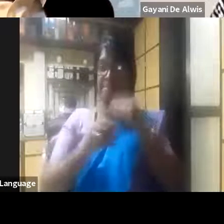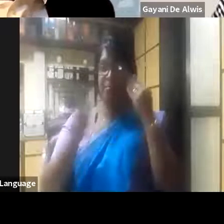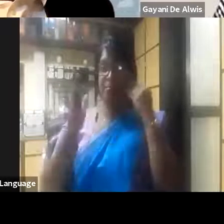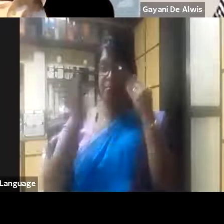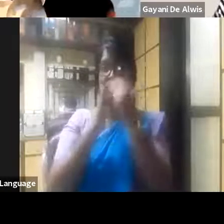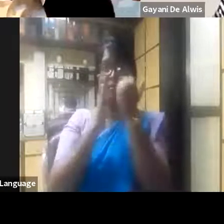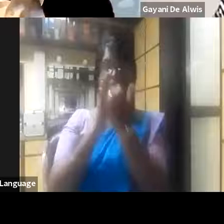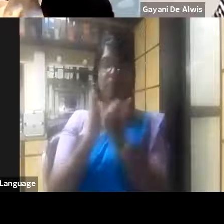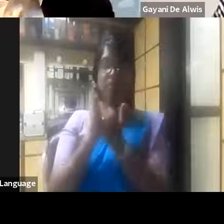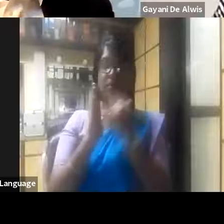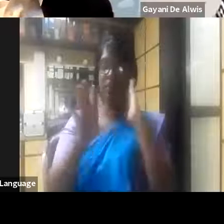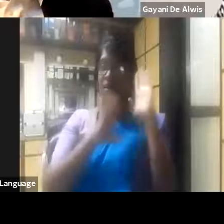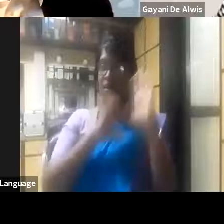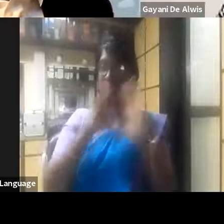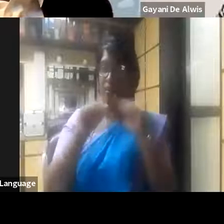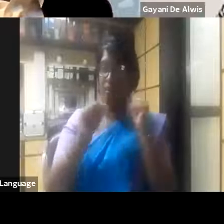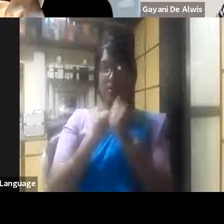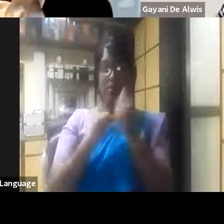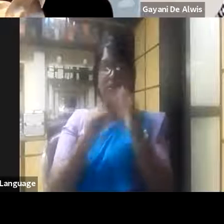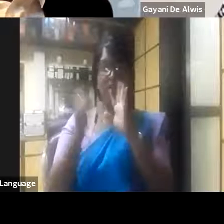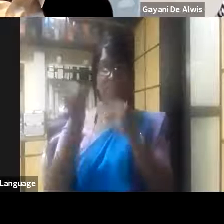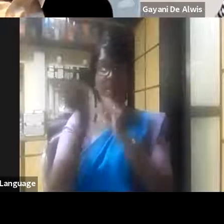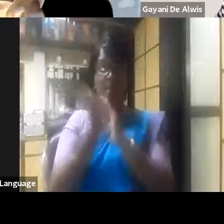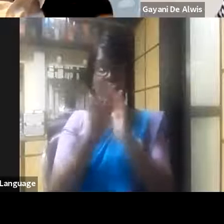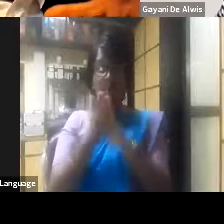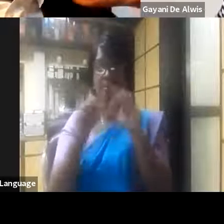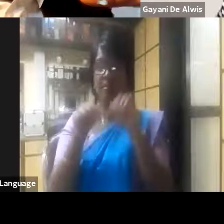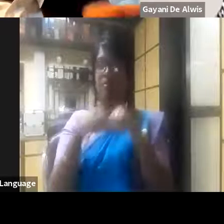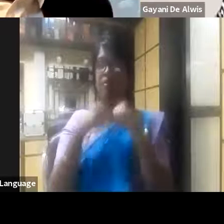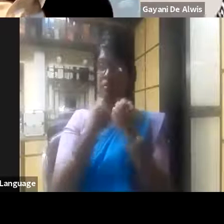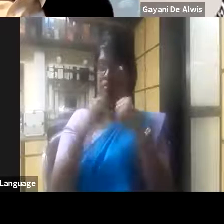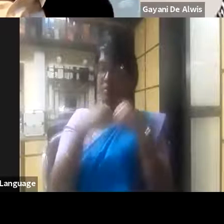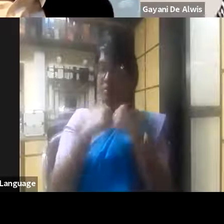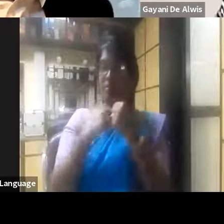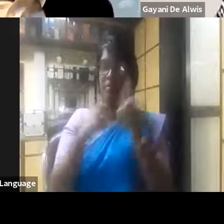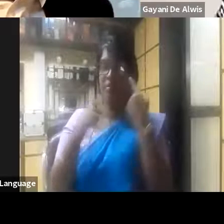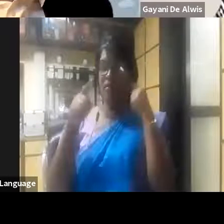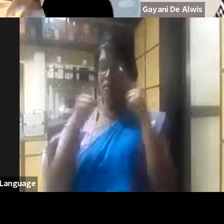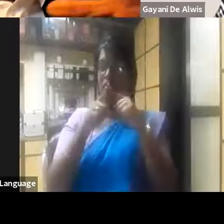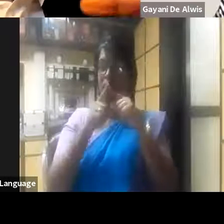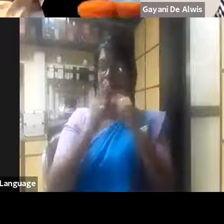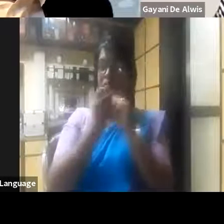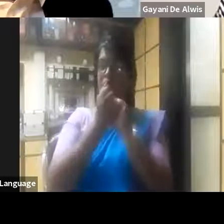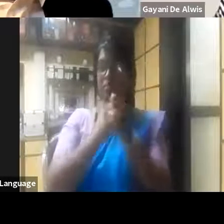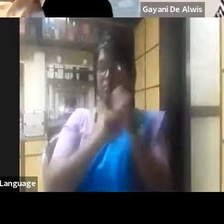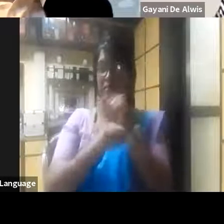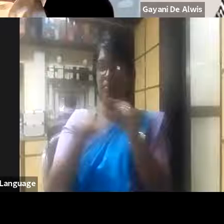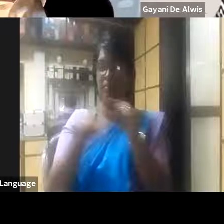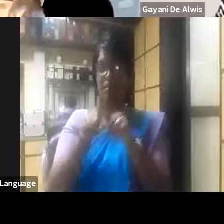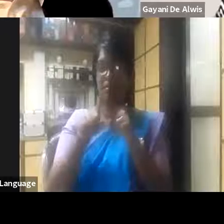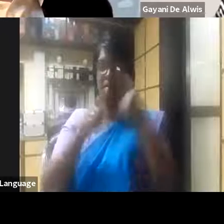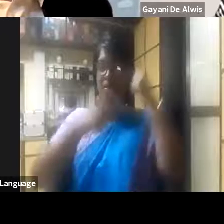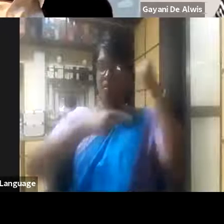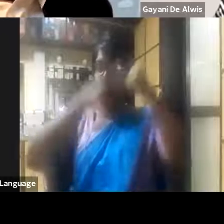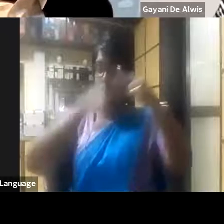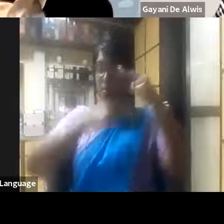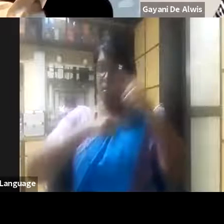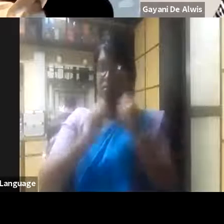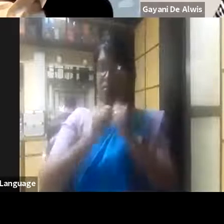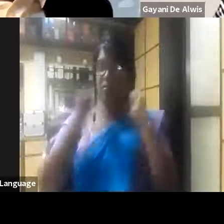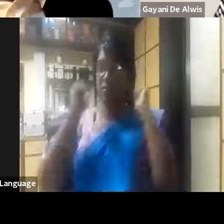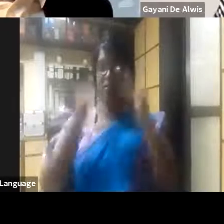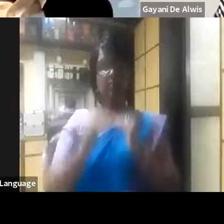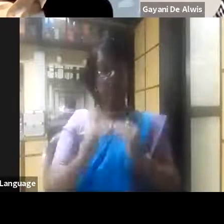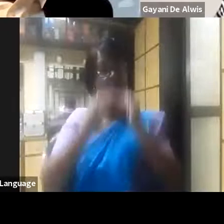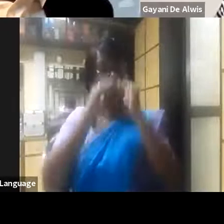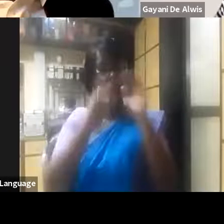strategies that could help organizations to make supply chain resilient and sustainable over a